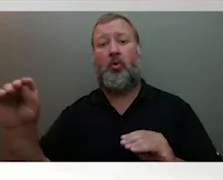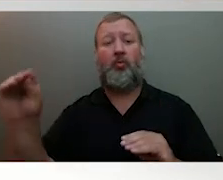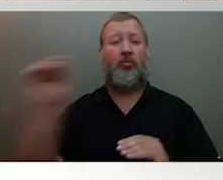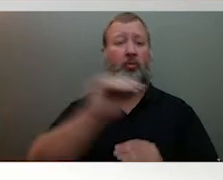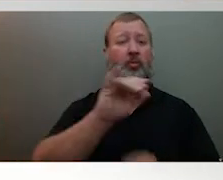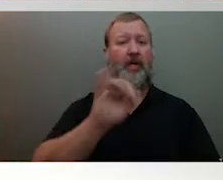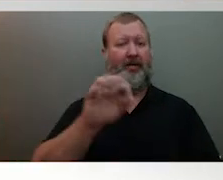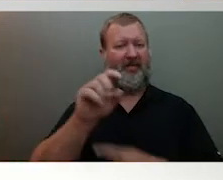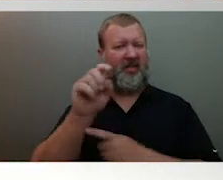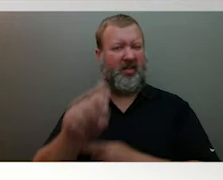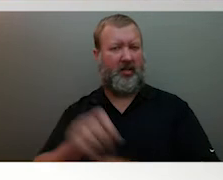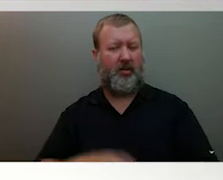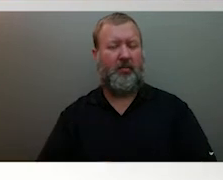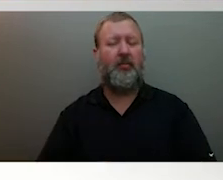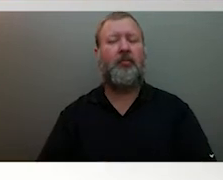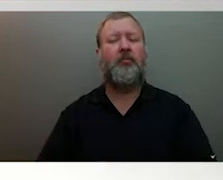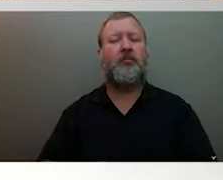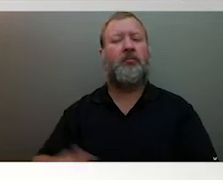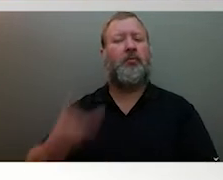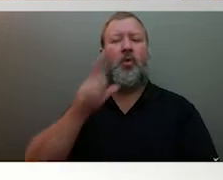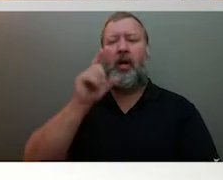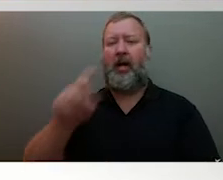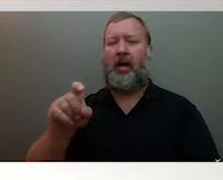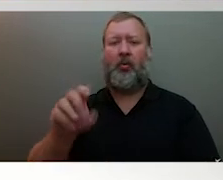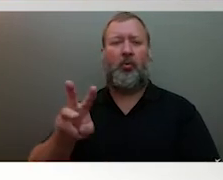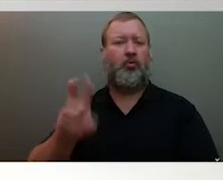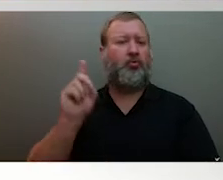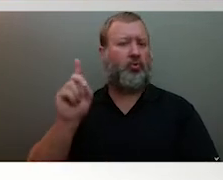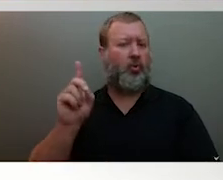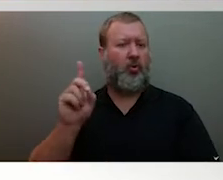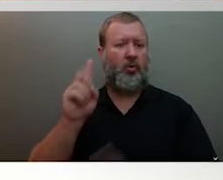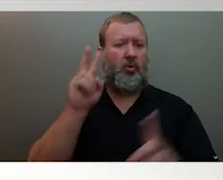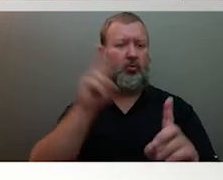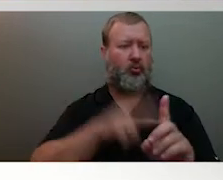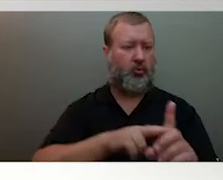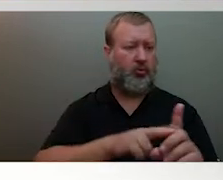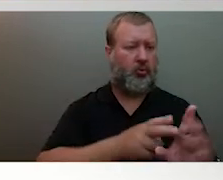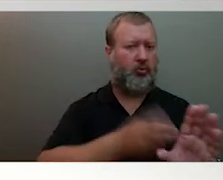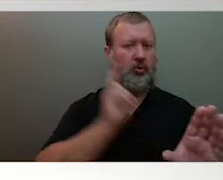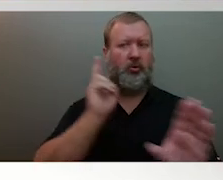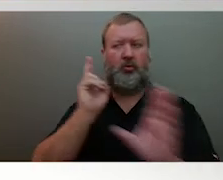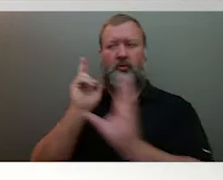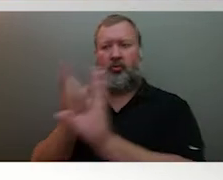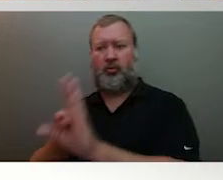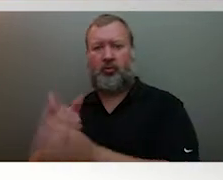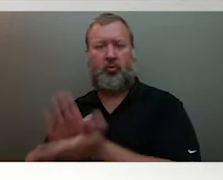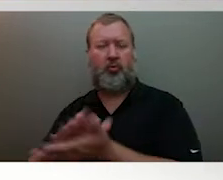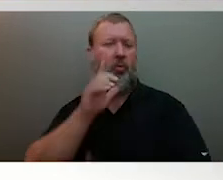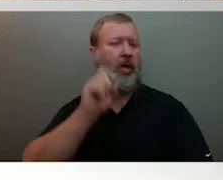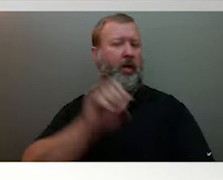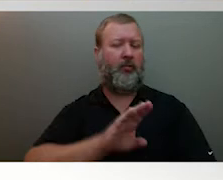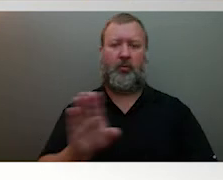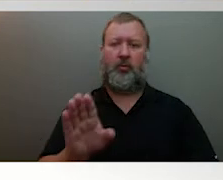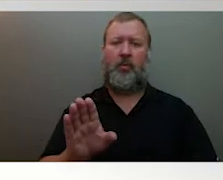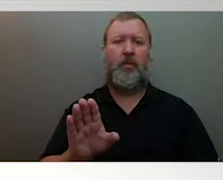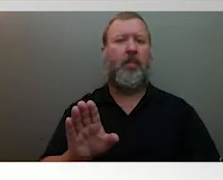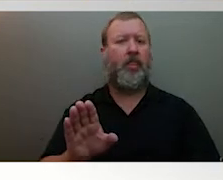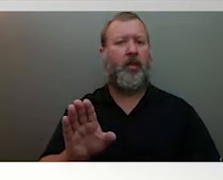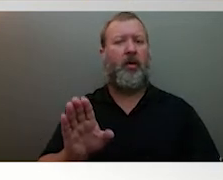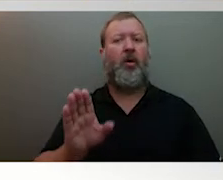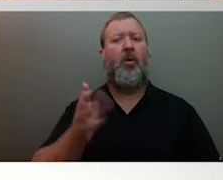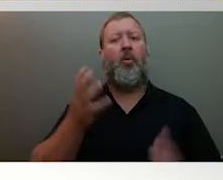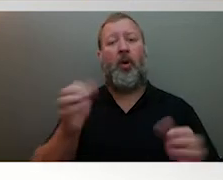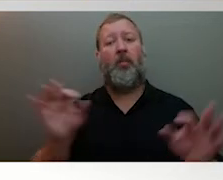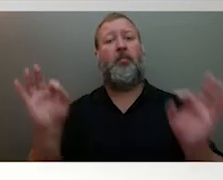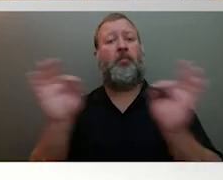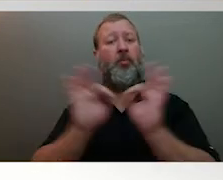needed. These students do not have to be withdrawn and re-enrolled each time they switch from one district to another. What we really want